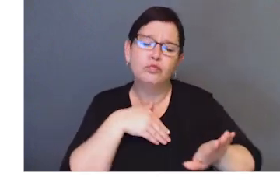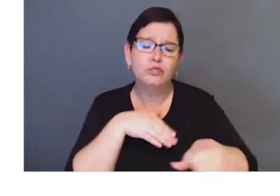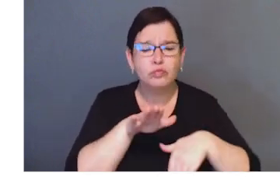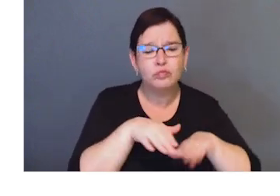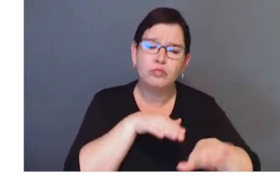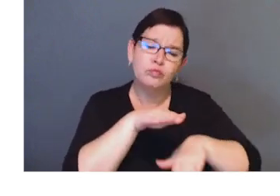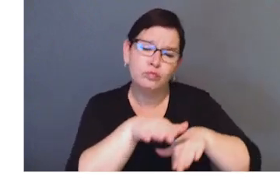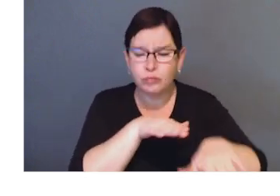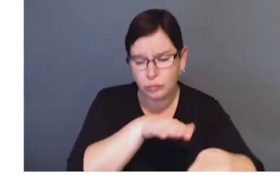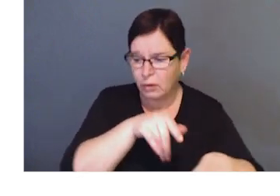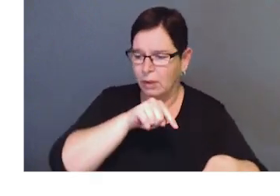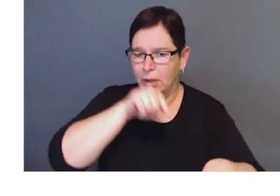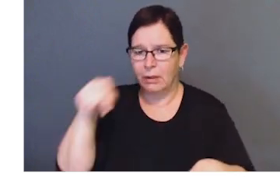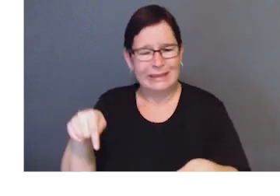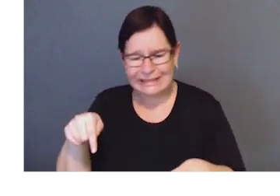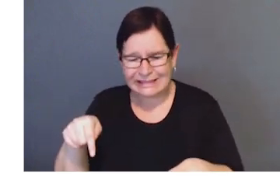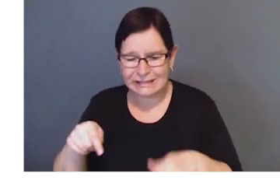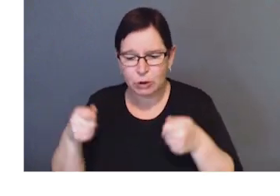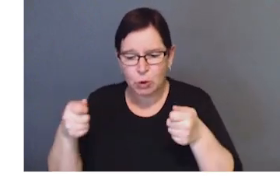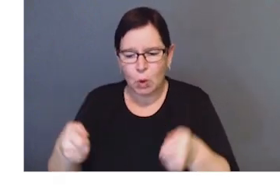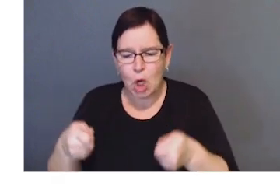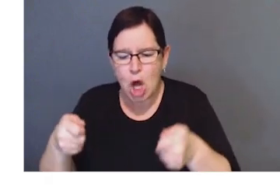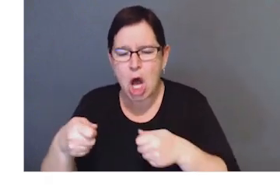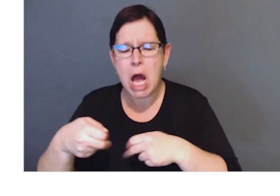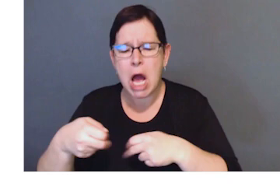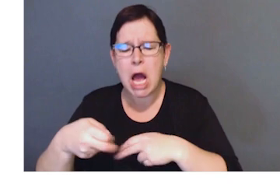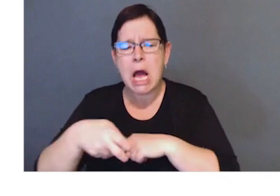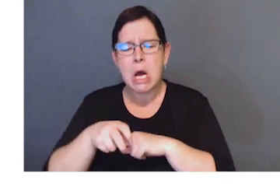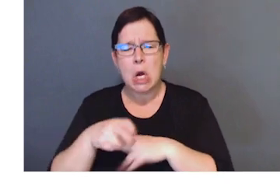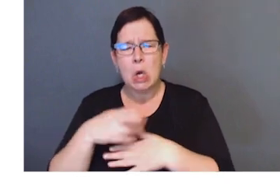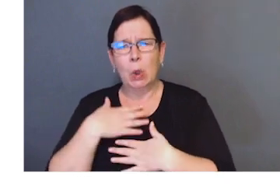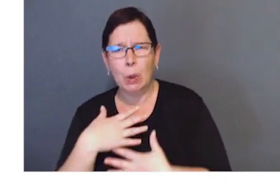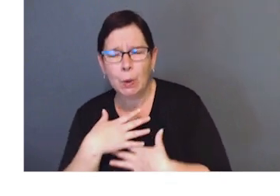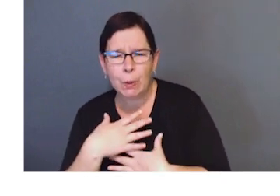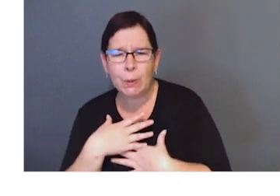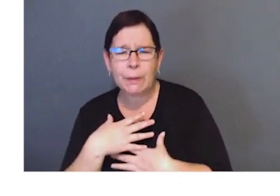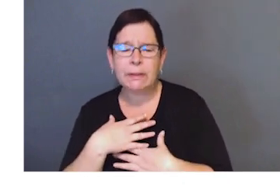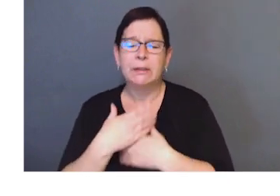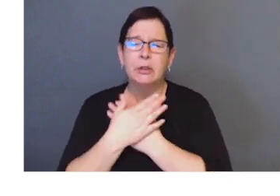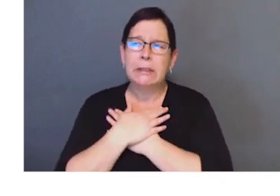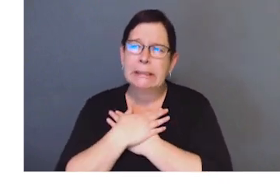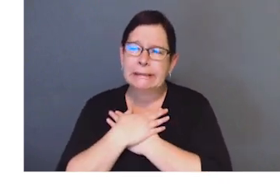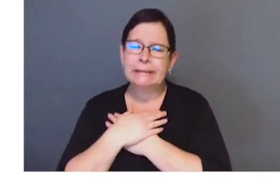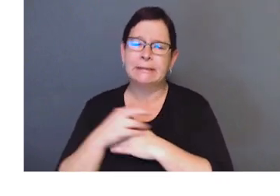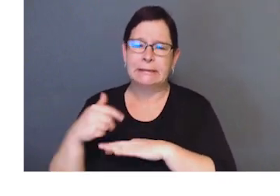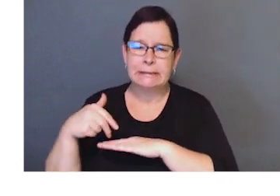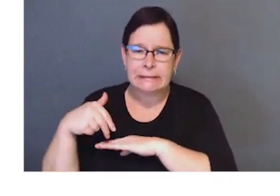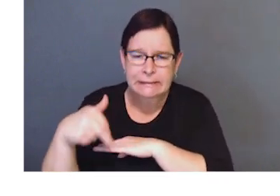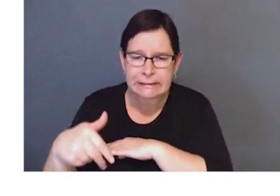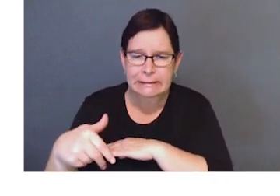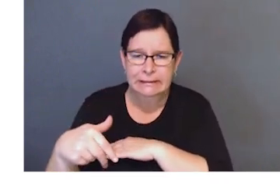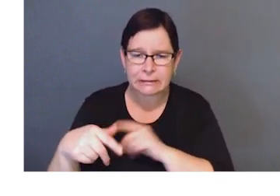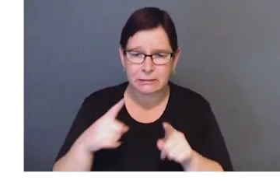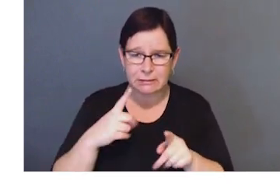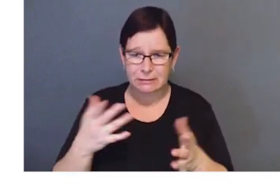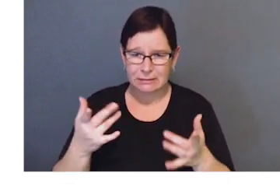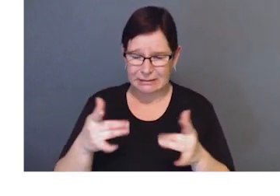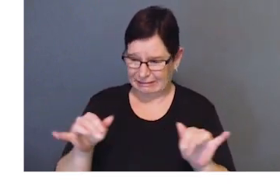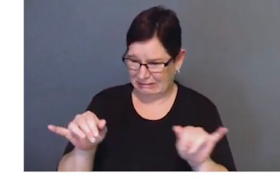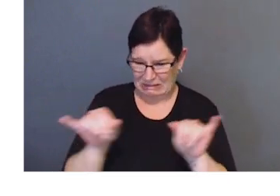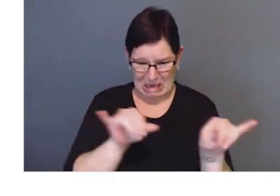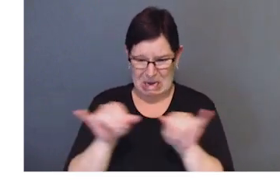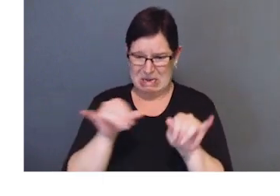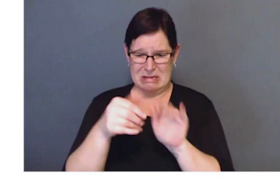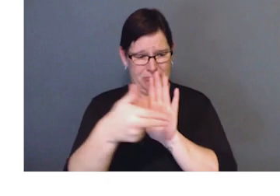rest. Although these two people have the same medical condition, the effects are different.